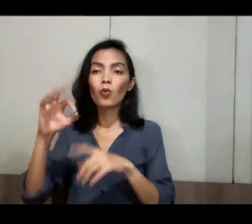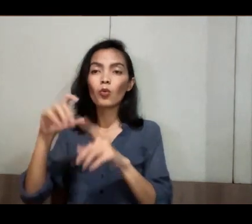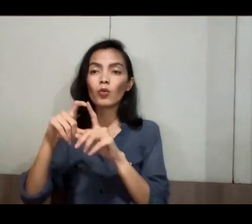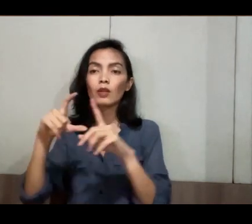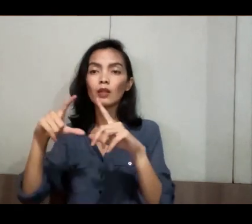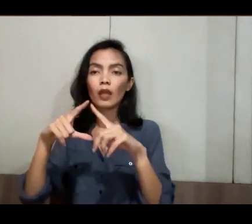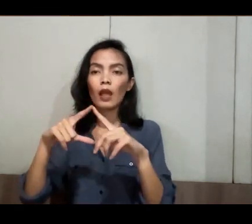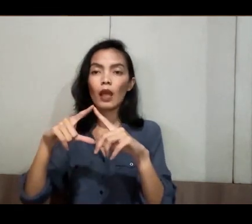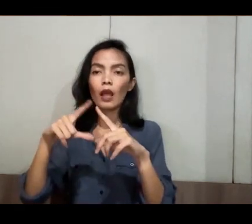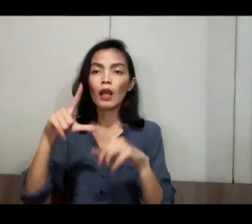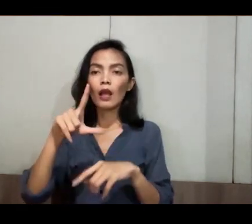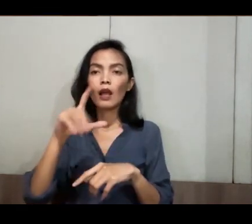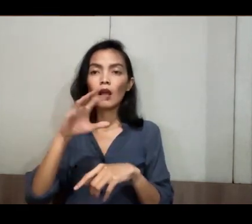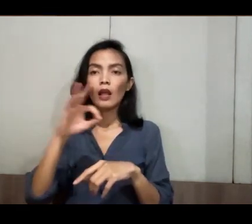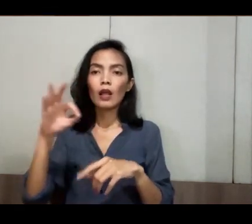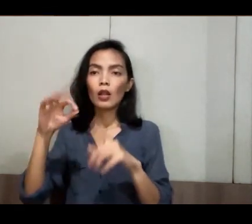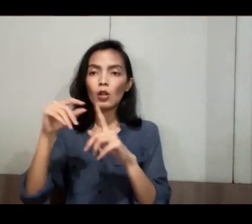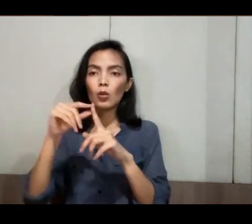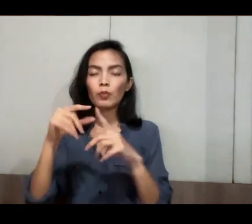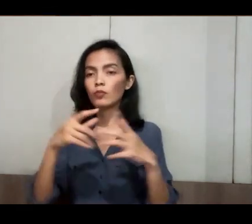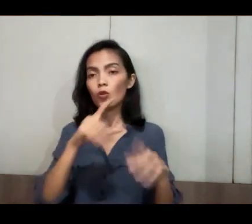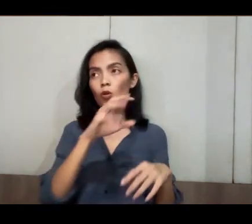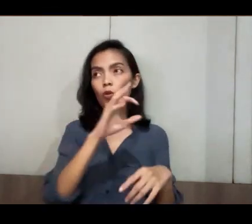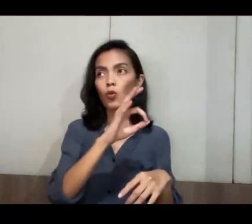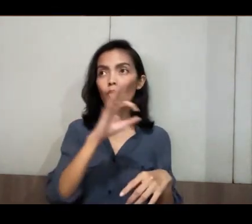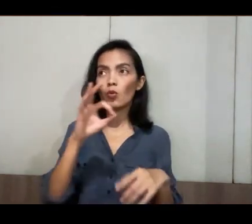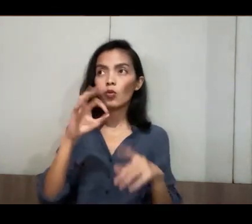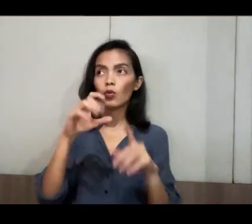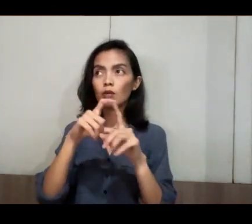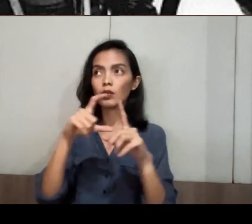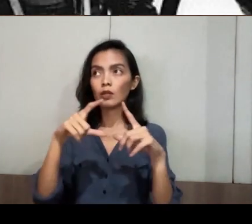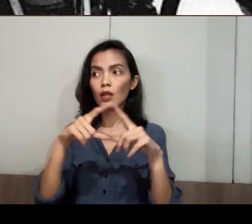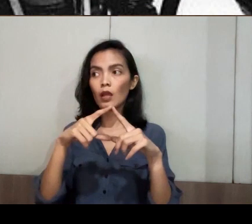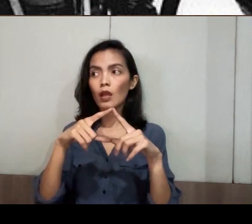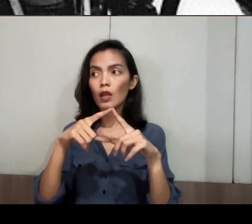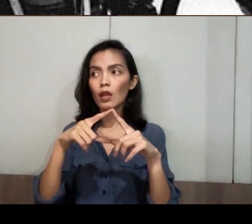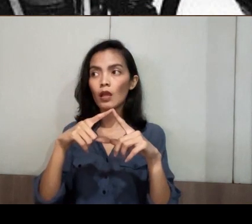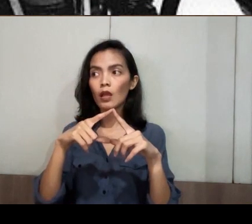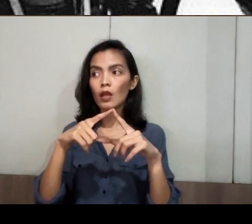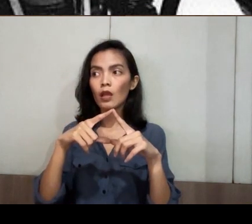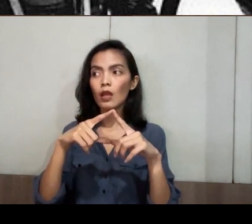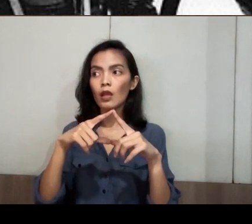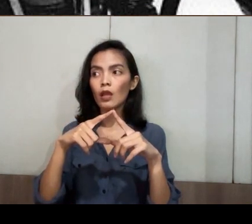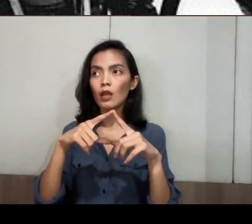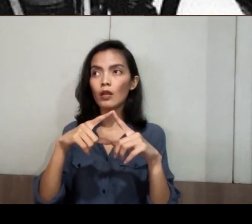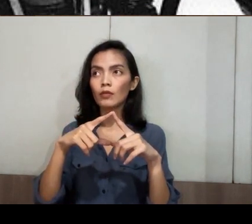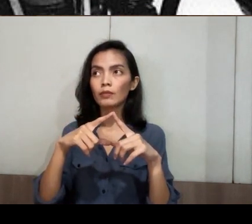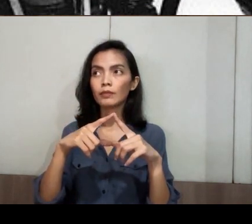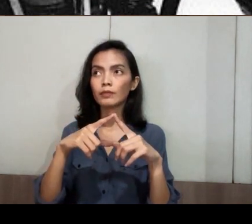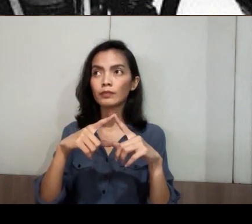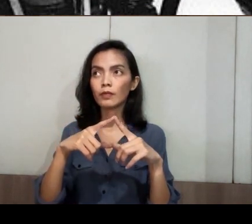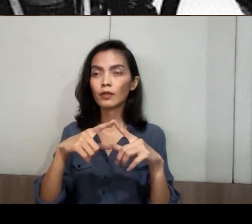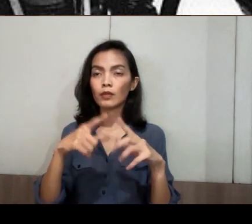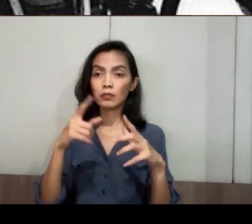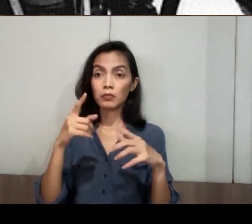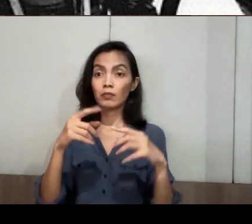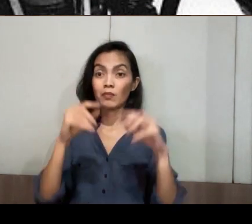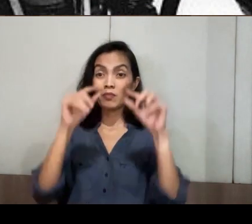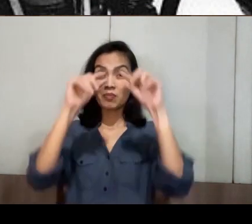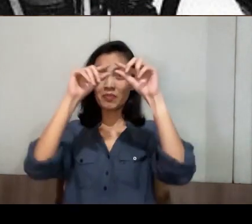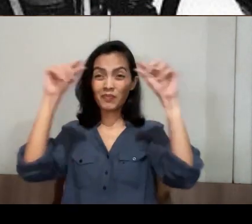This is called as an OODA loop. So, OODA loops stands for